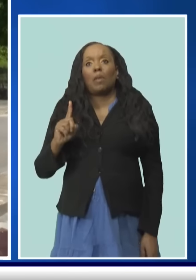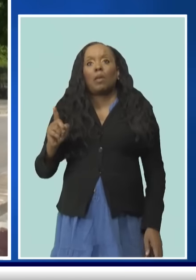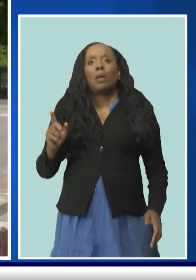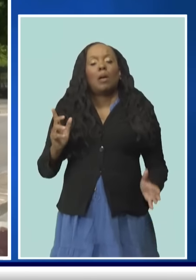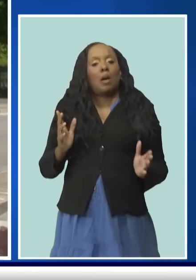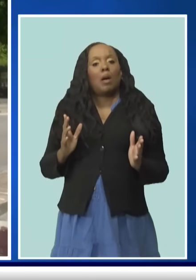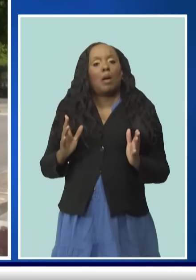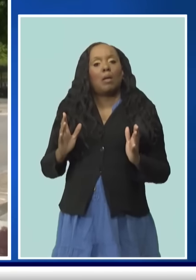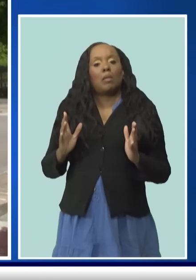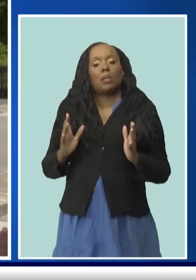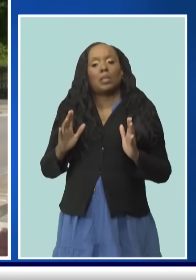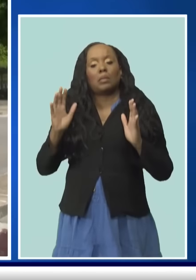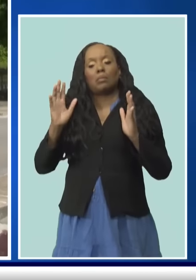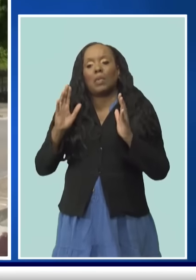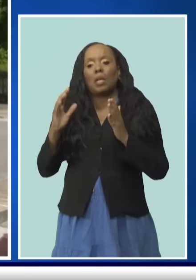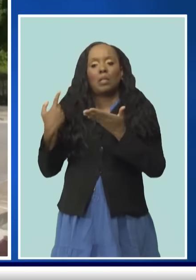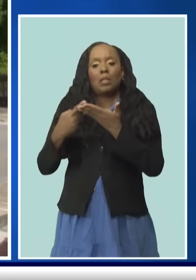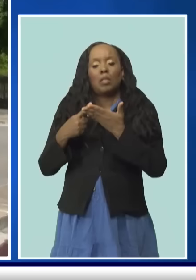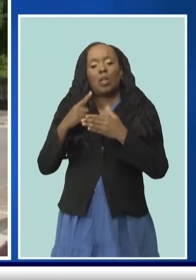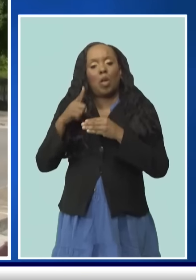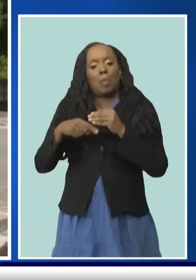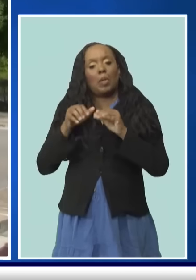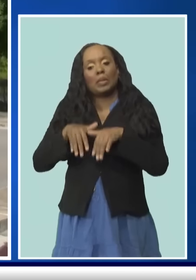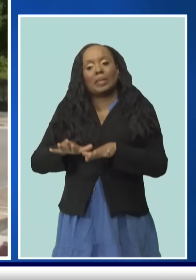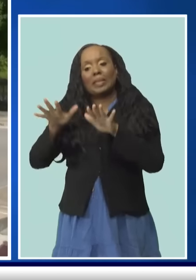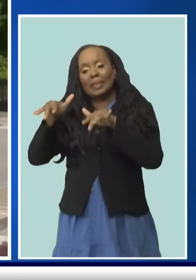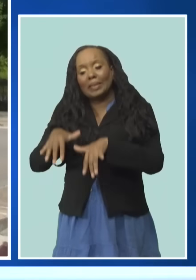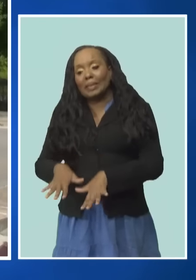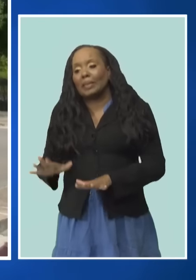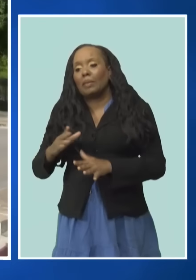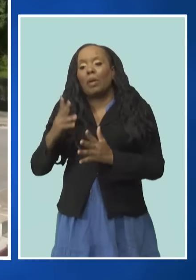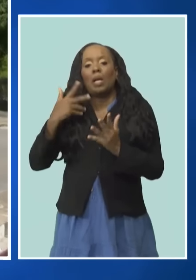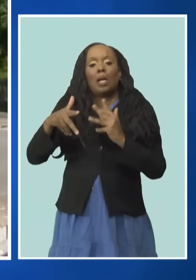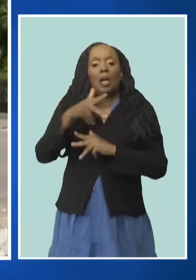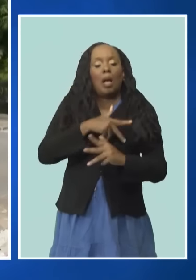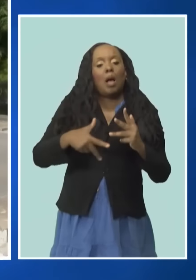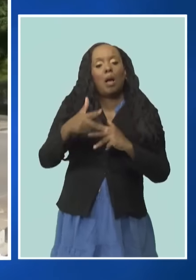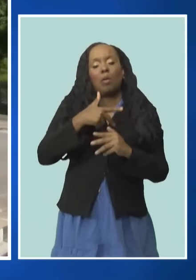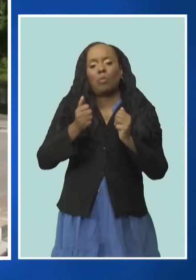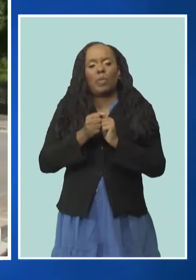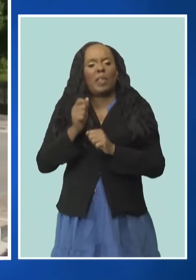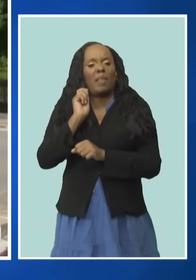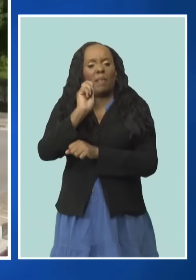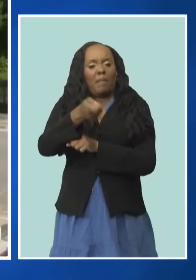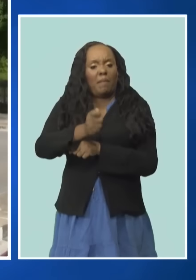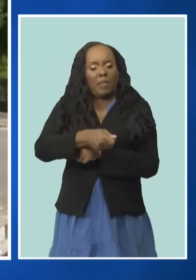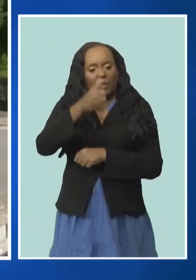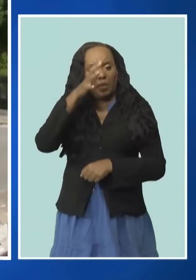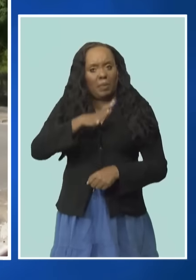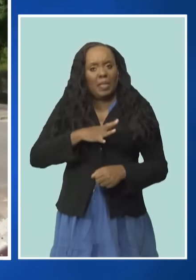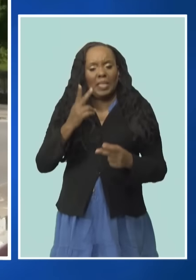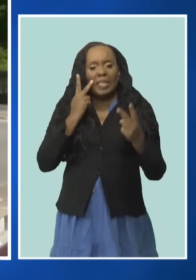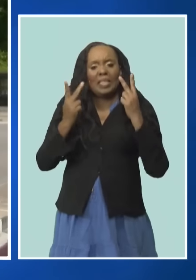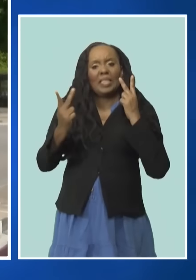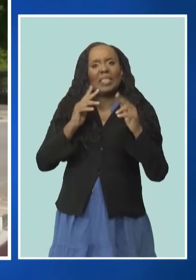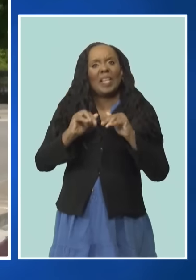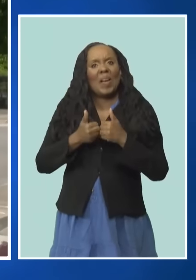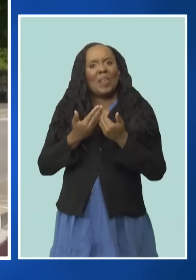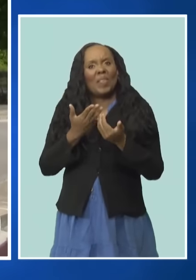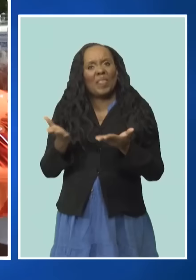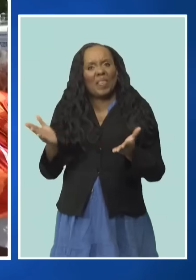and where the young students, primary school students, will interact with the fisher folk in Oistins to see how things go down